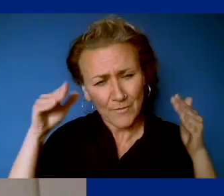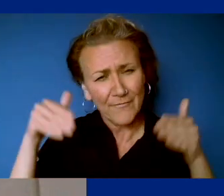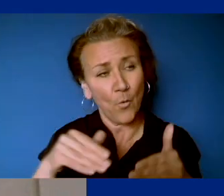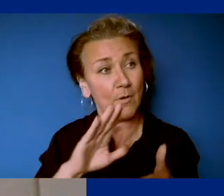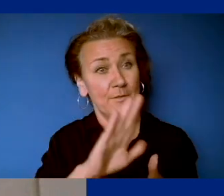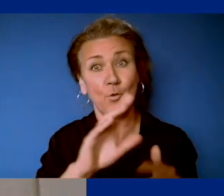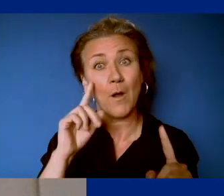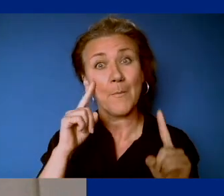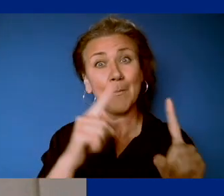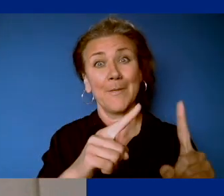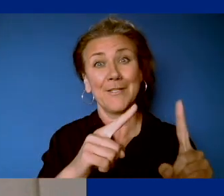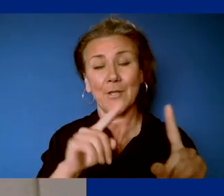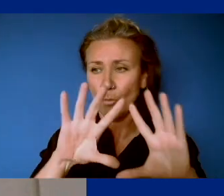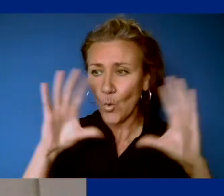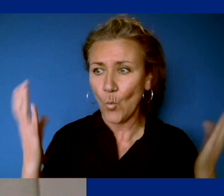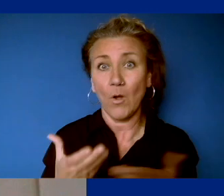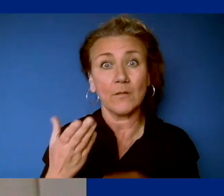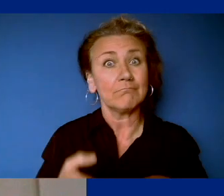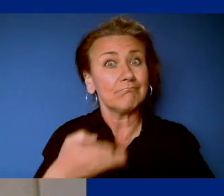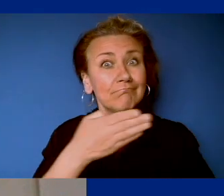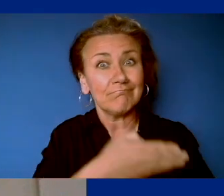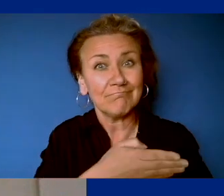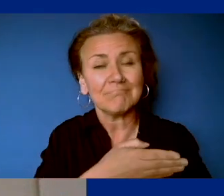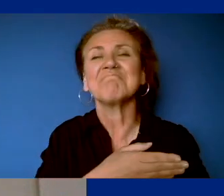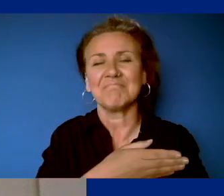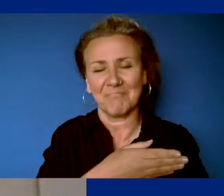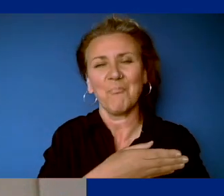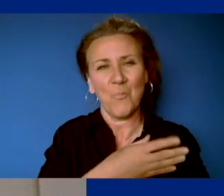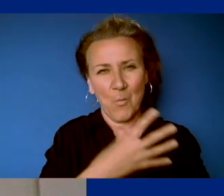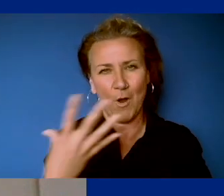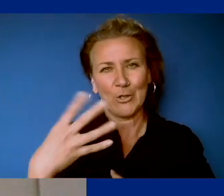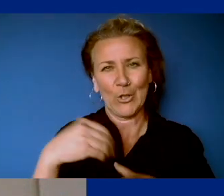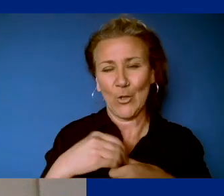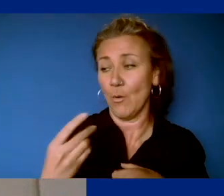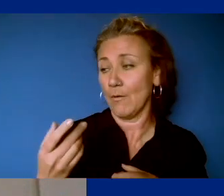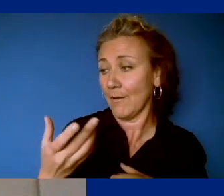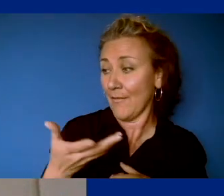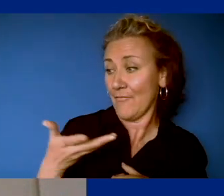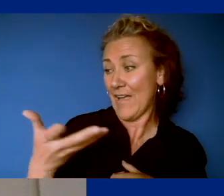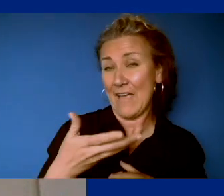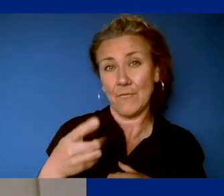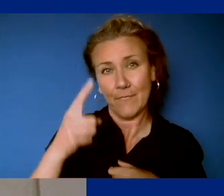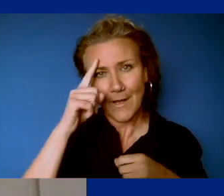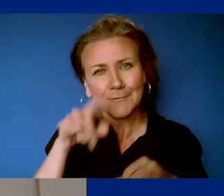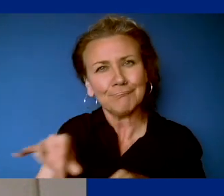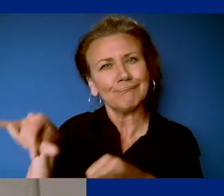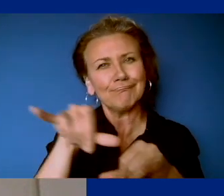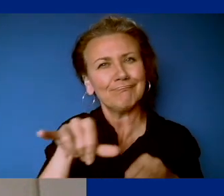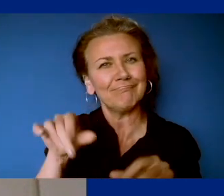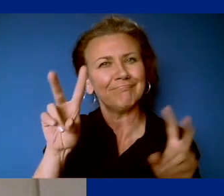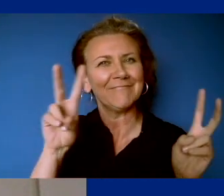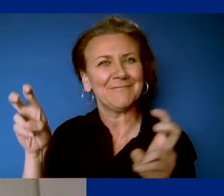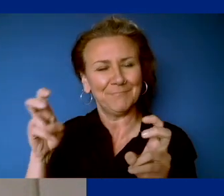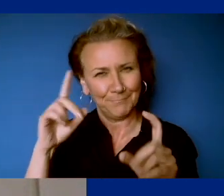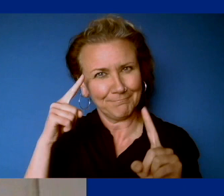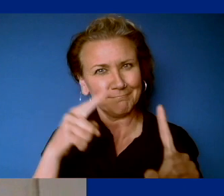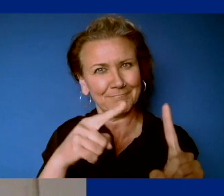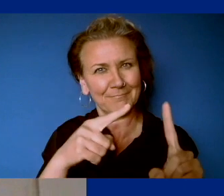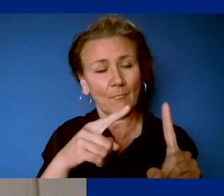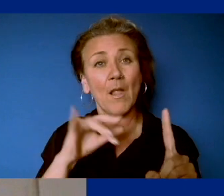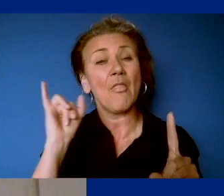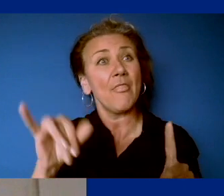to make the world a better place, we want to highlight how the 5 of us share a common interest with the Foundation,